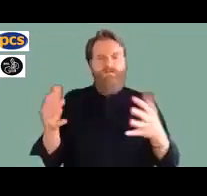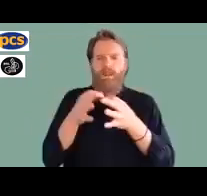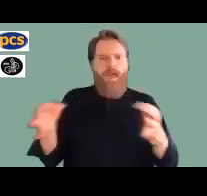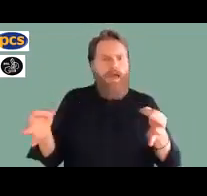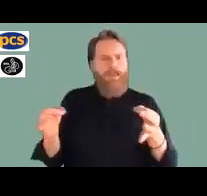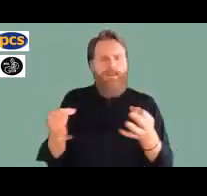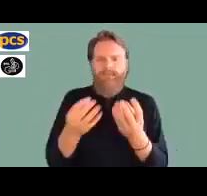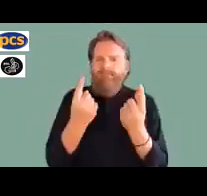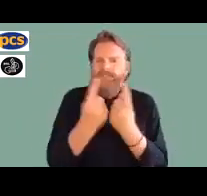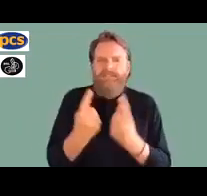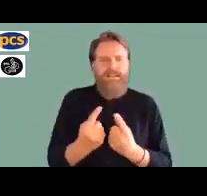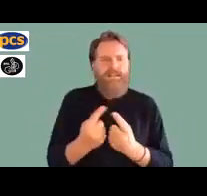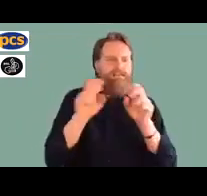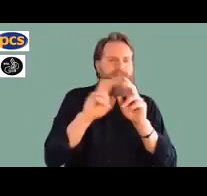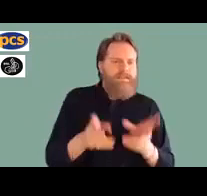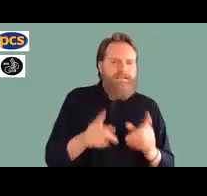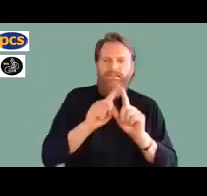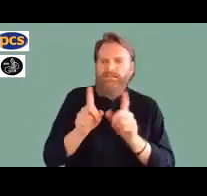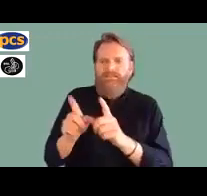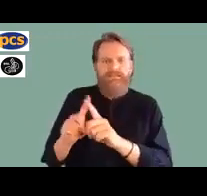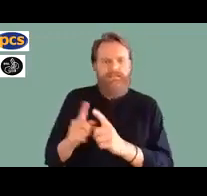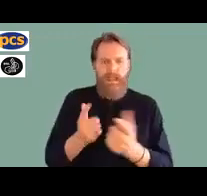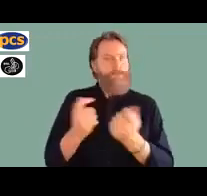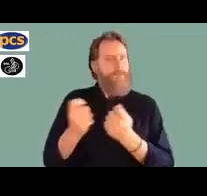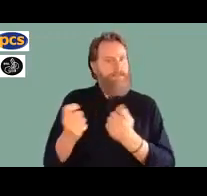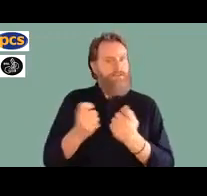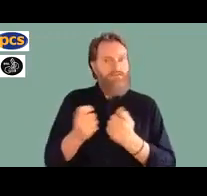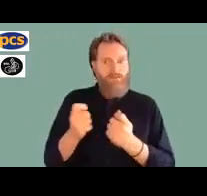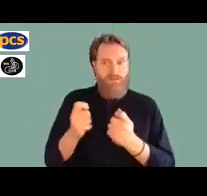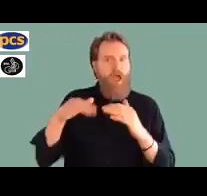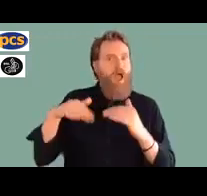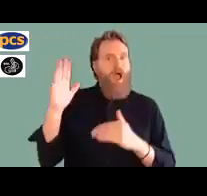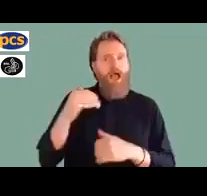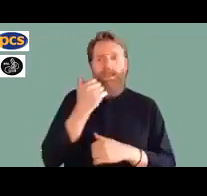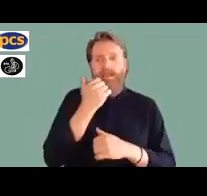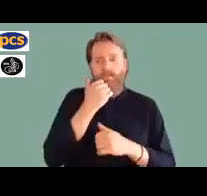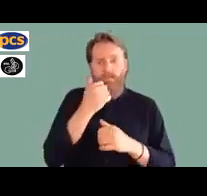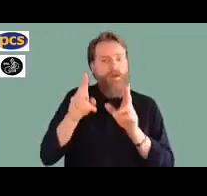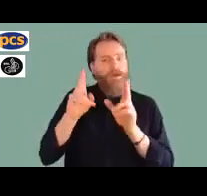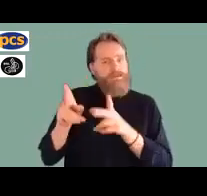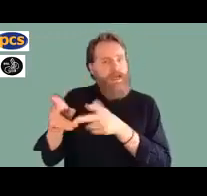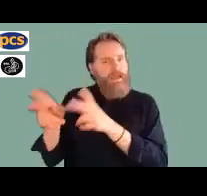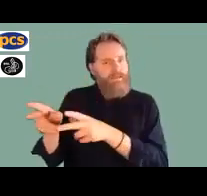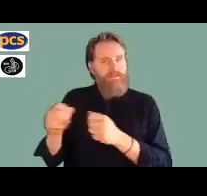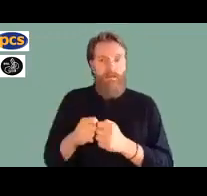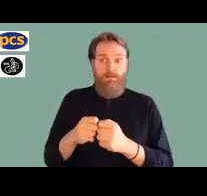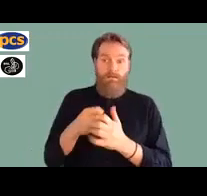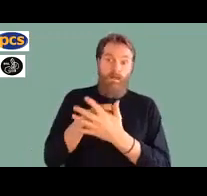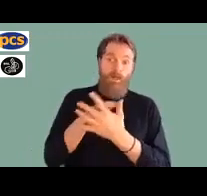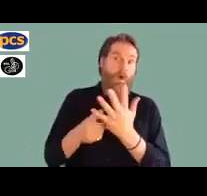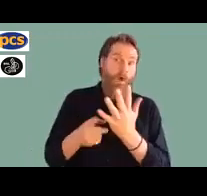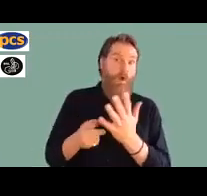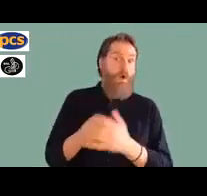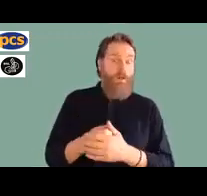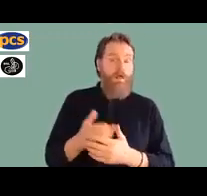work. And of those people who have died, and there's a higher proportion, nearly all of those came from the